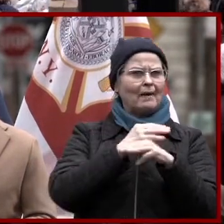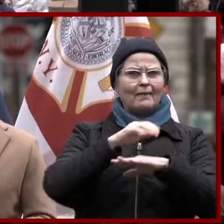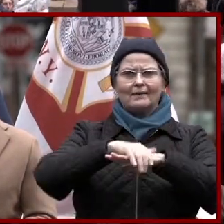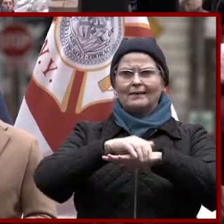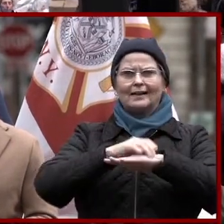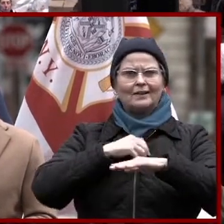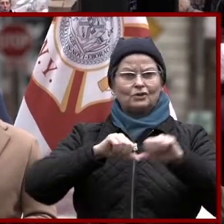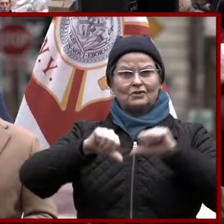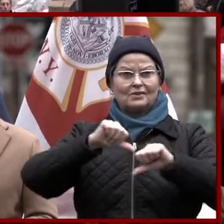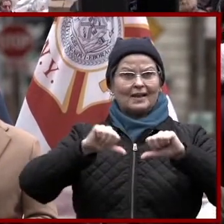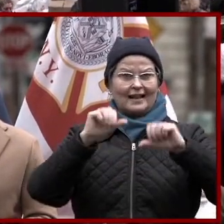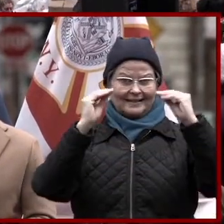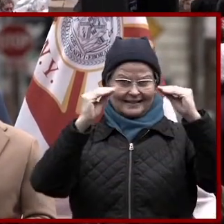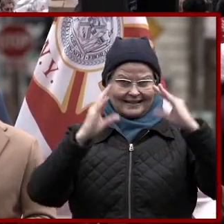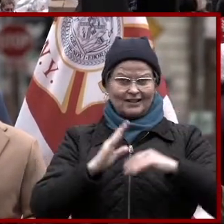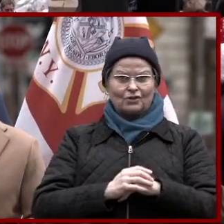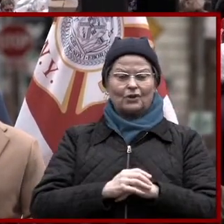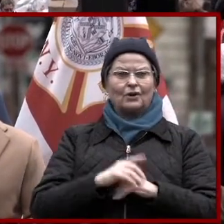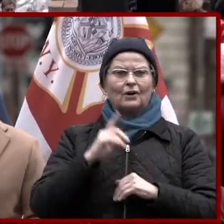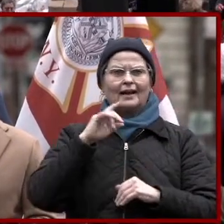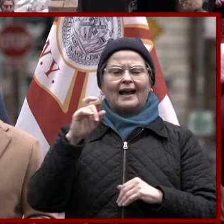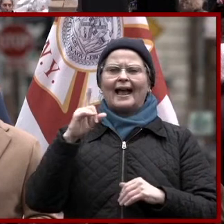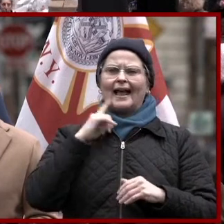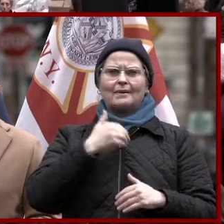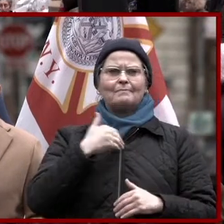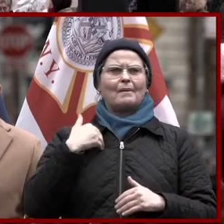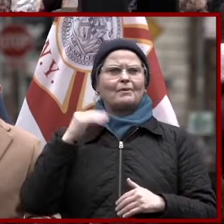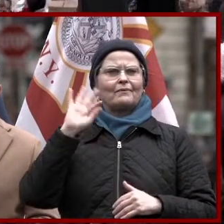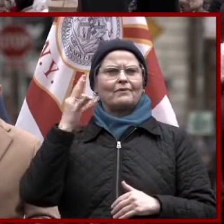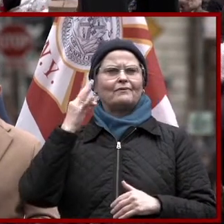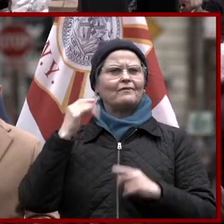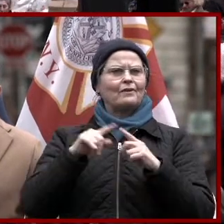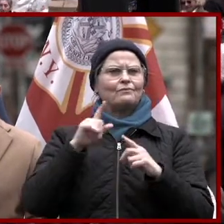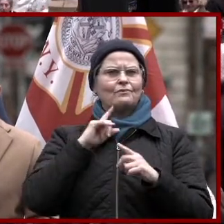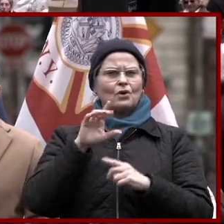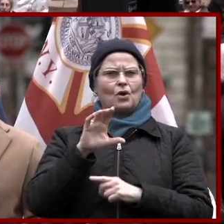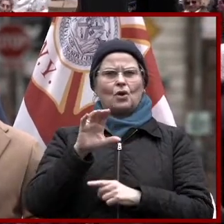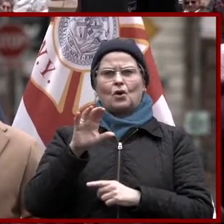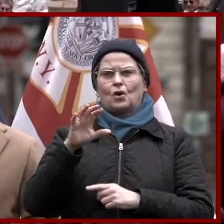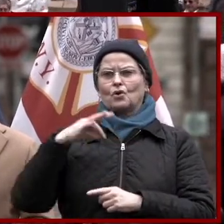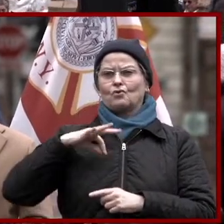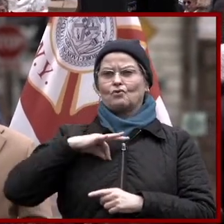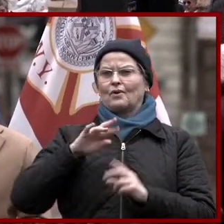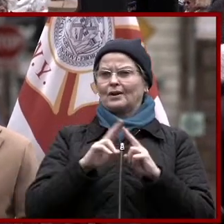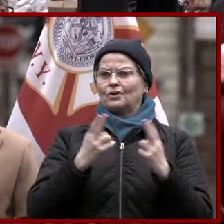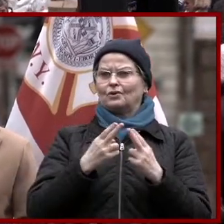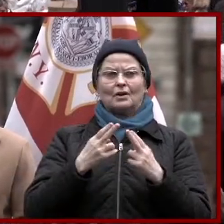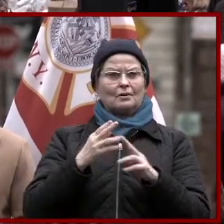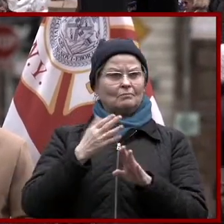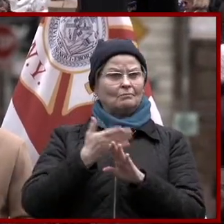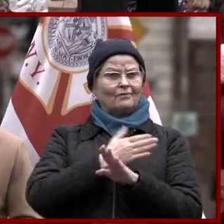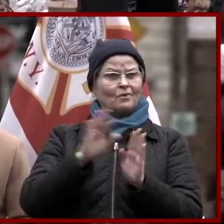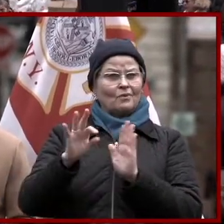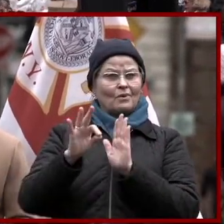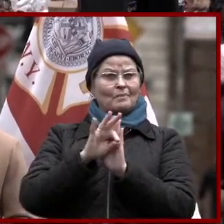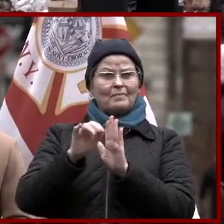Neighborhood Trust Federal Credit Union. Prior to being elected borough president of Manhattan, he was a member of the city council and